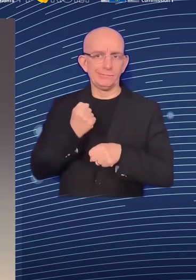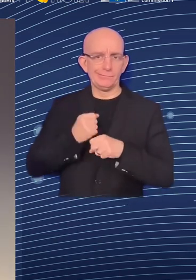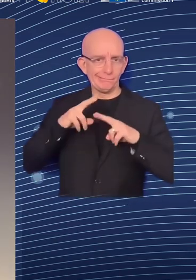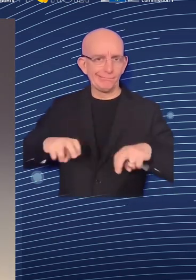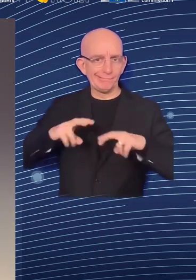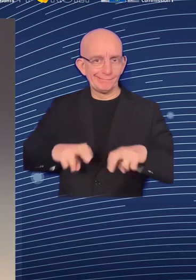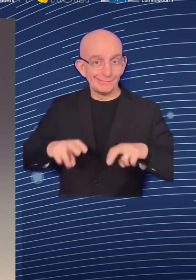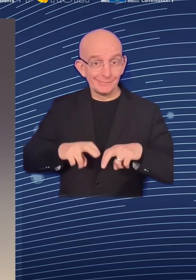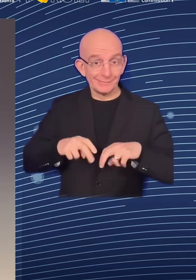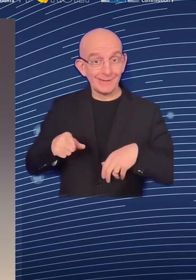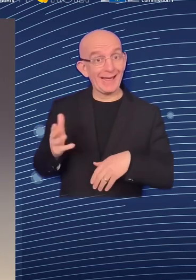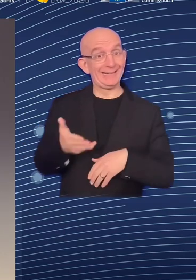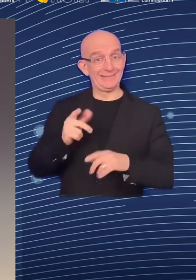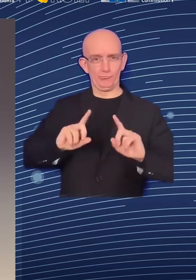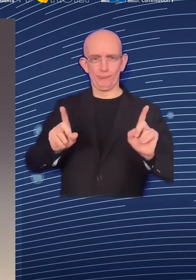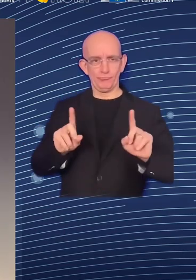skills and are not left behind?